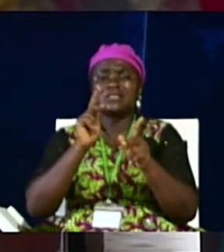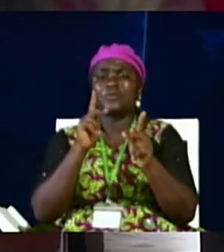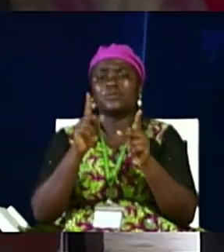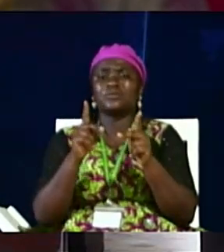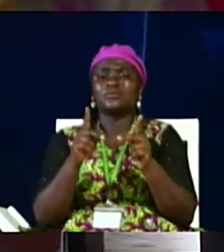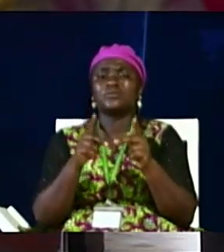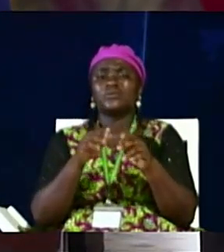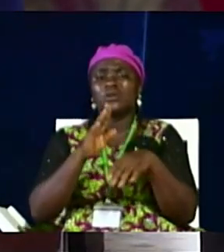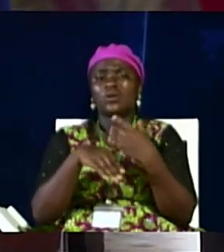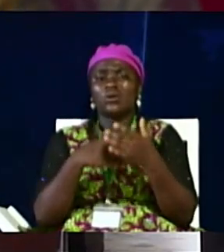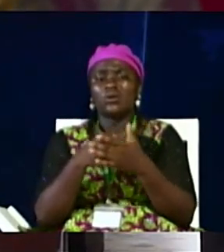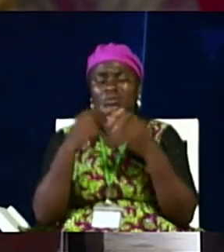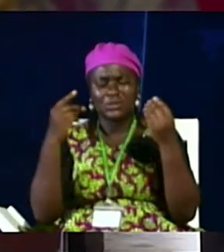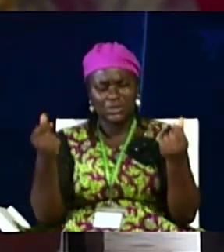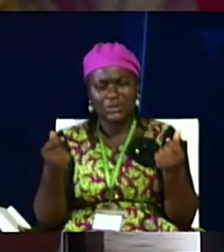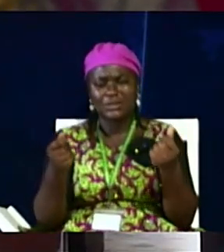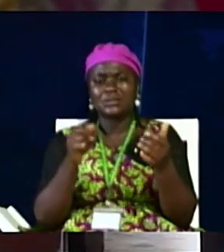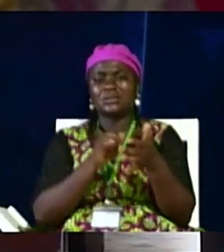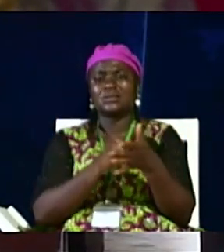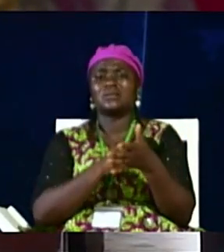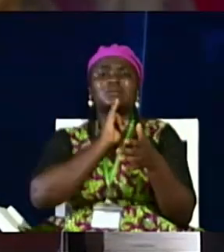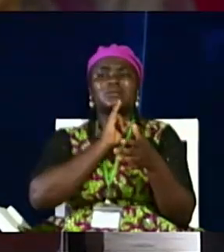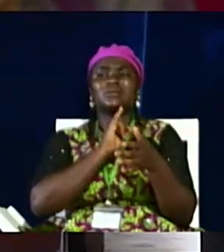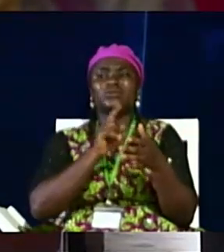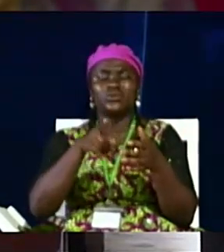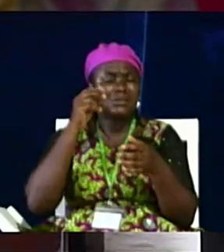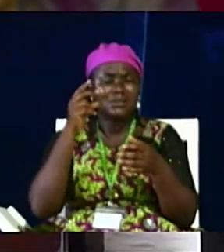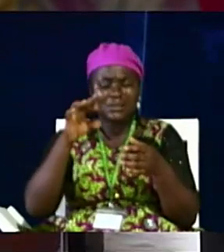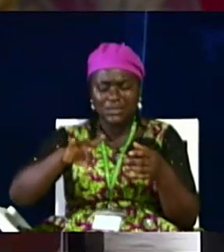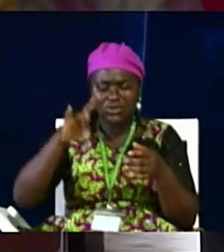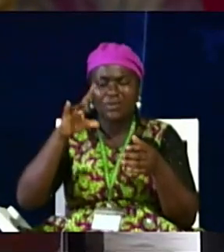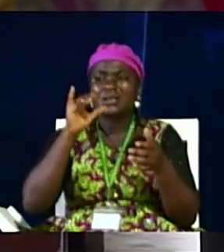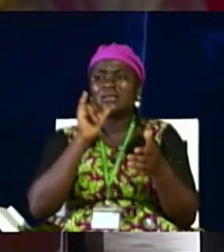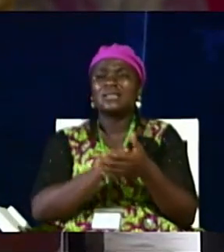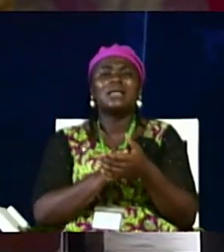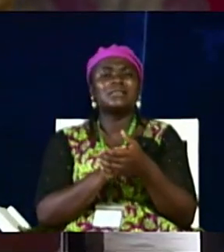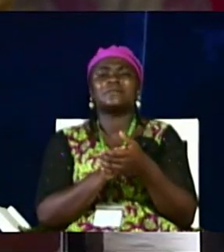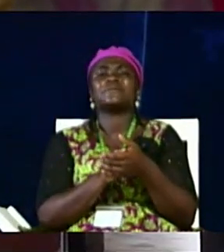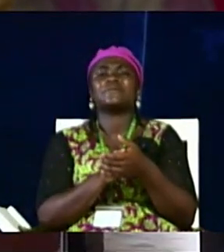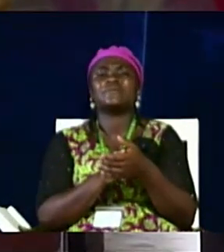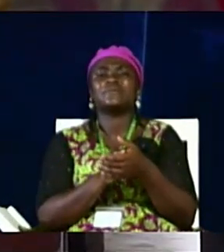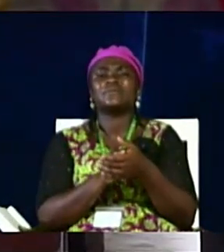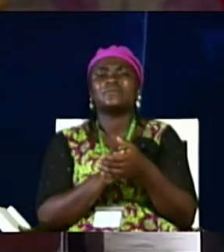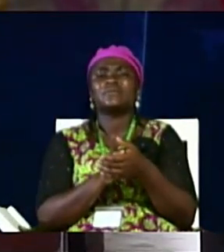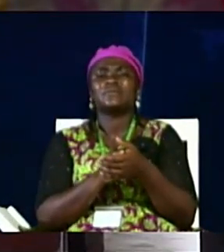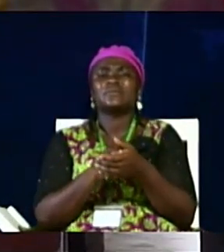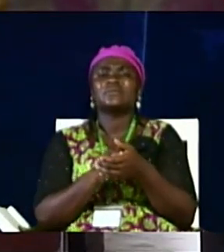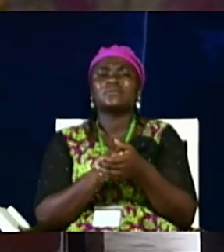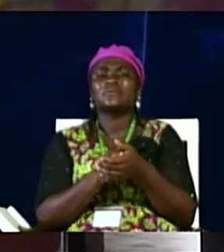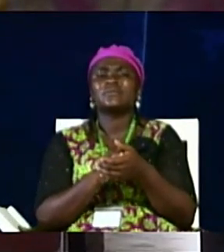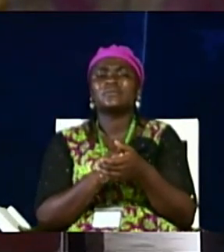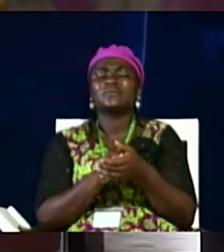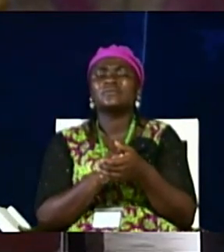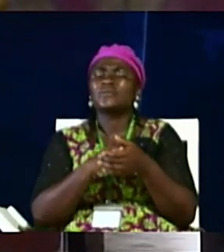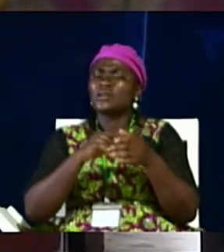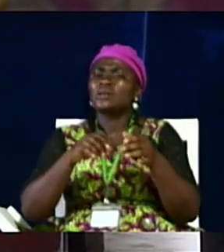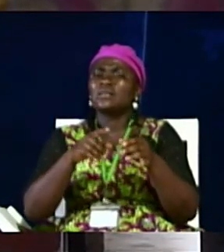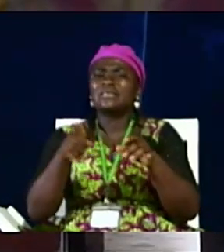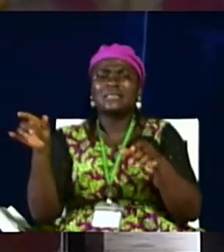of a sudden, you discover that so glorious was their story at the beginning, but somewhere along the